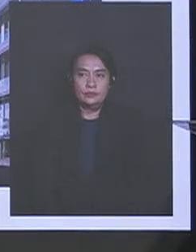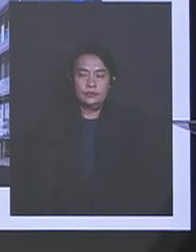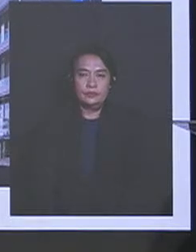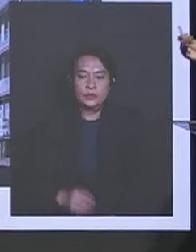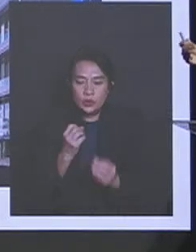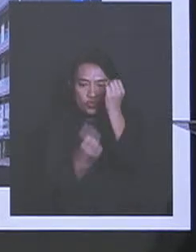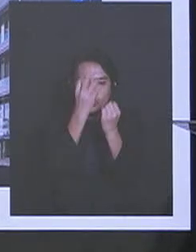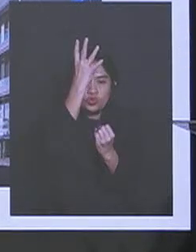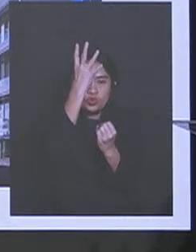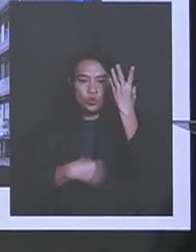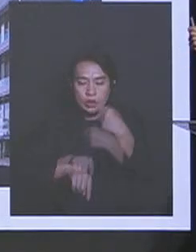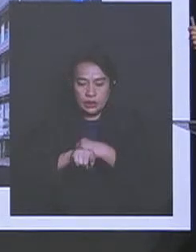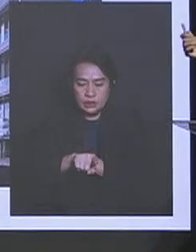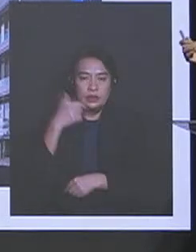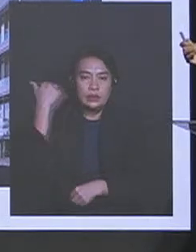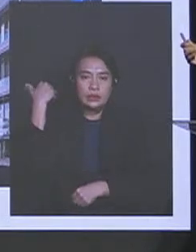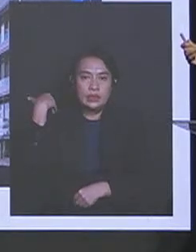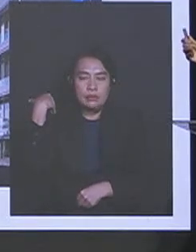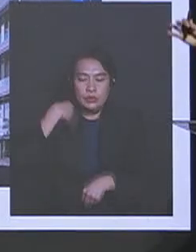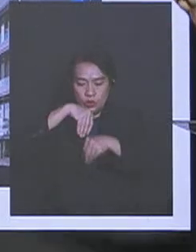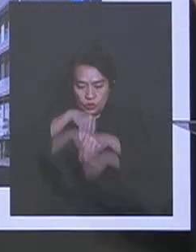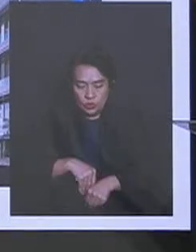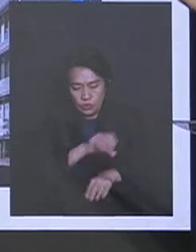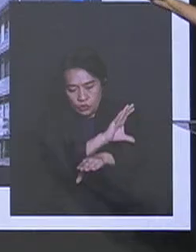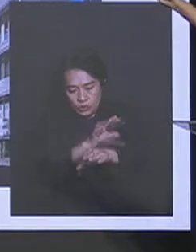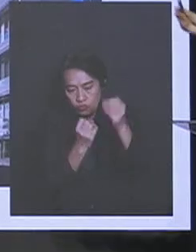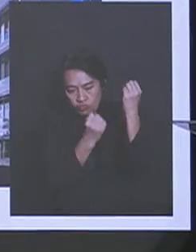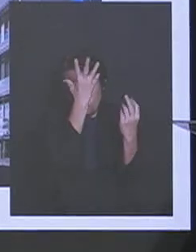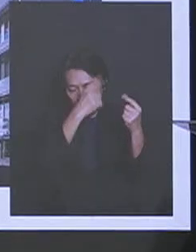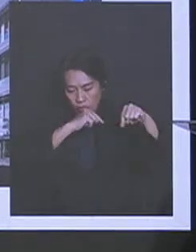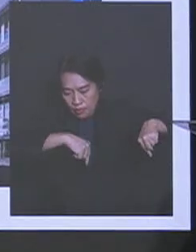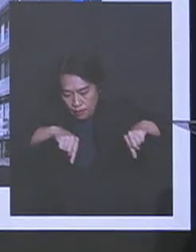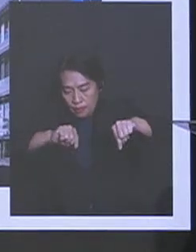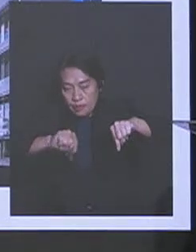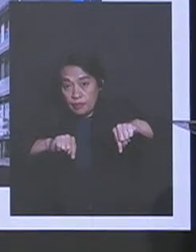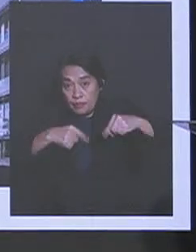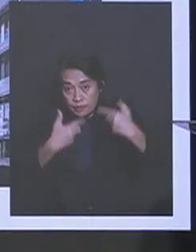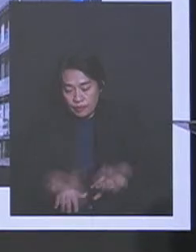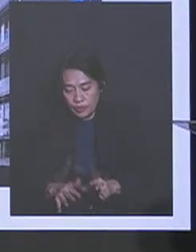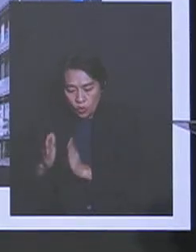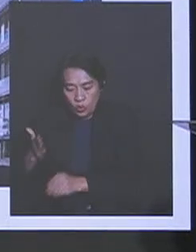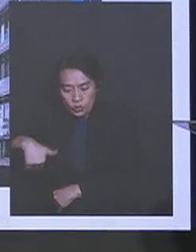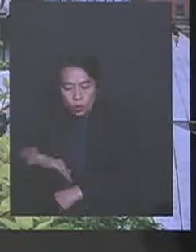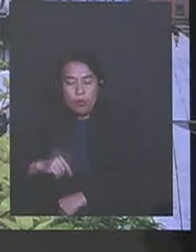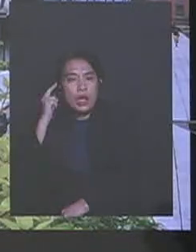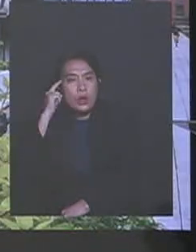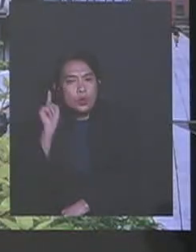think and challenge and hire better architects to do the architecture along it so that they can kind of work together.